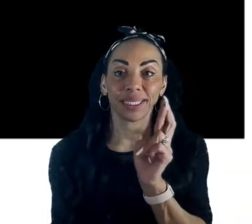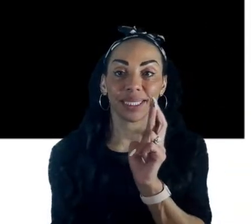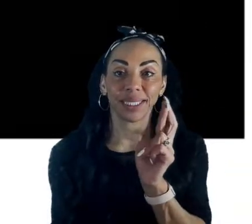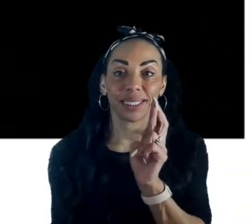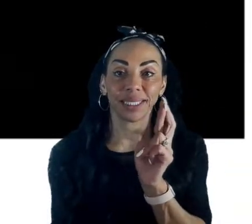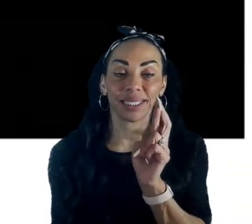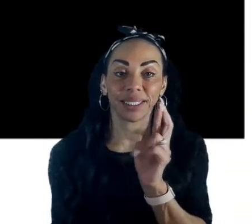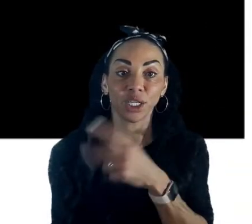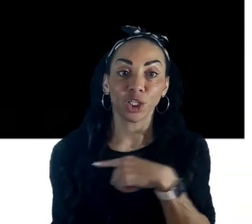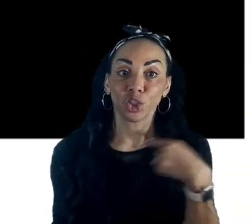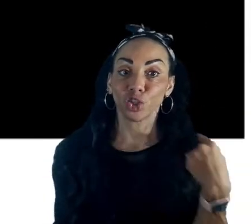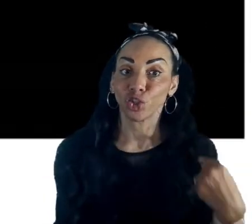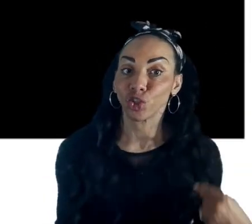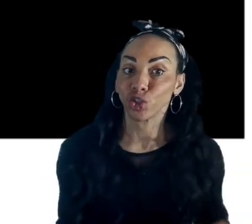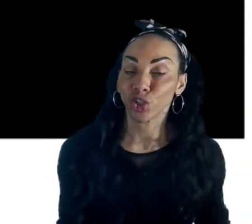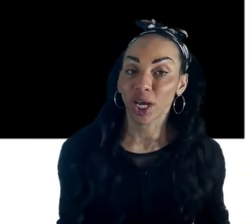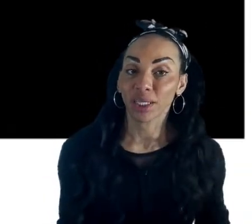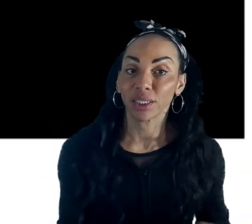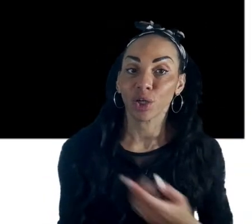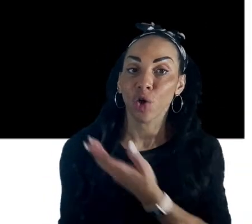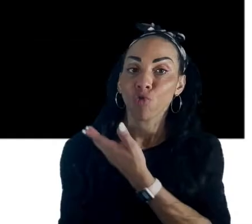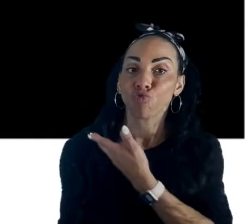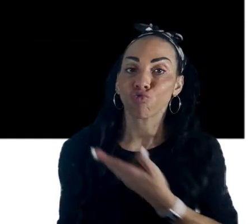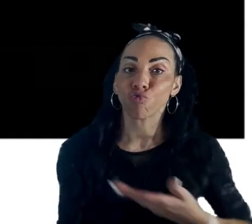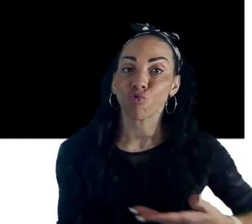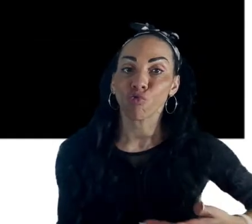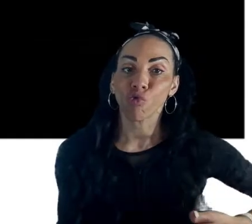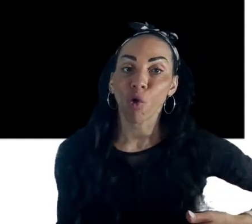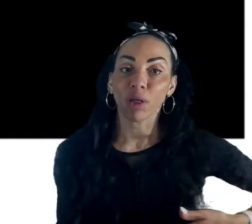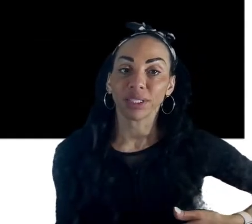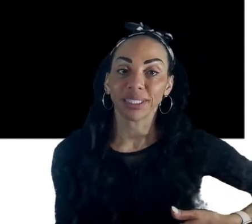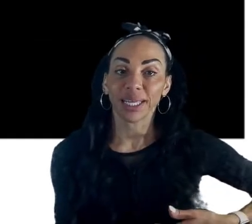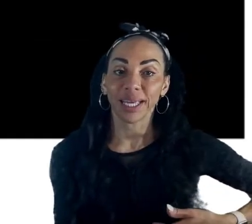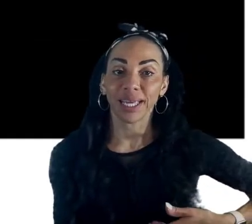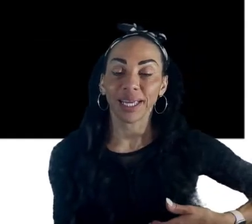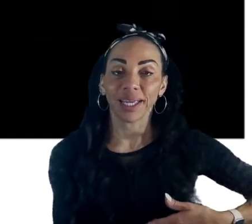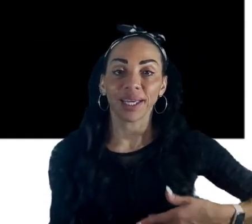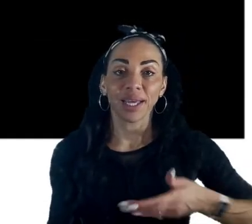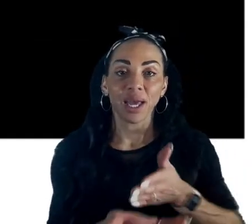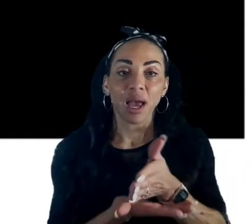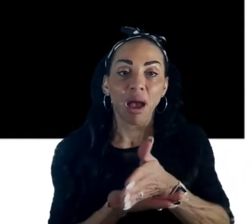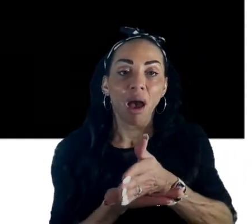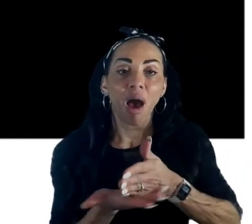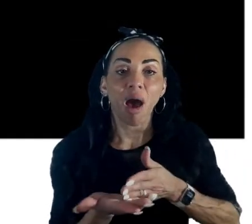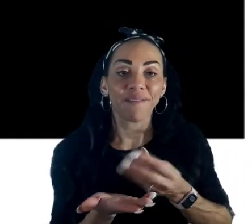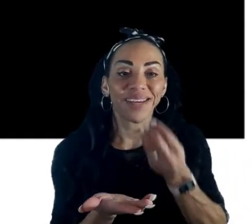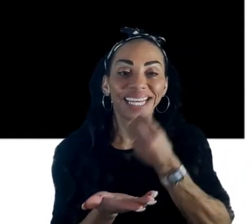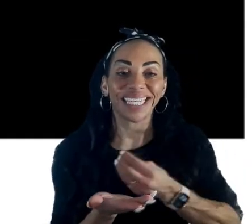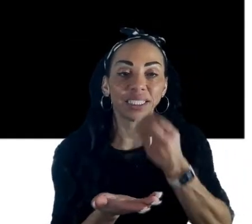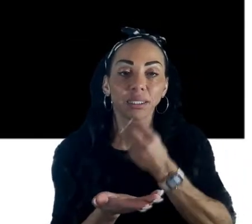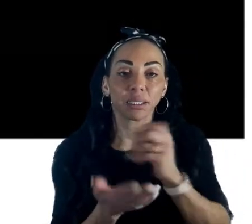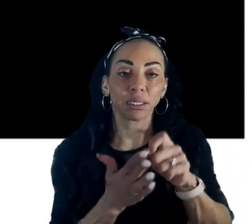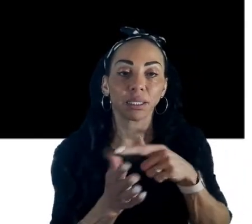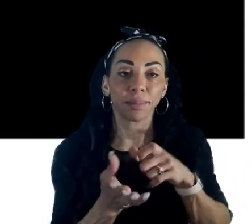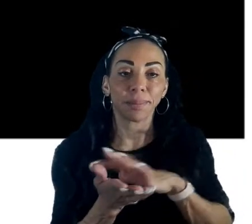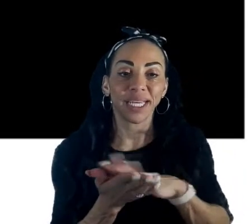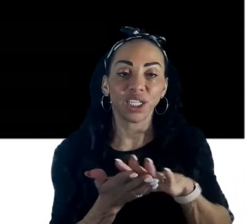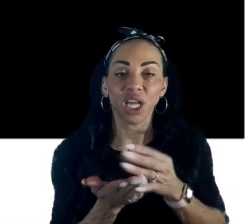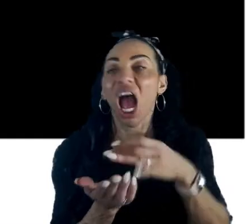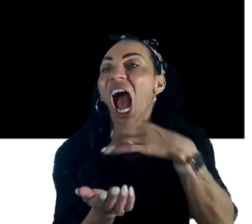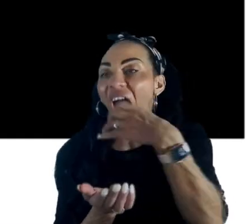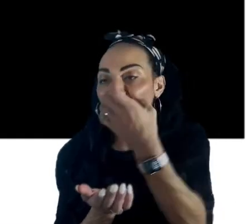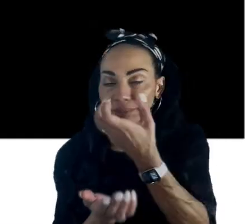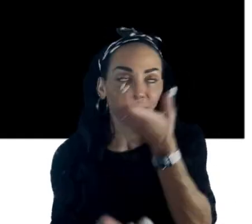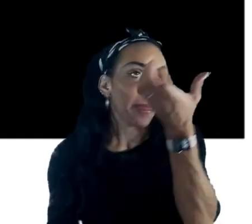Chinese member of royalty or something passed his lover a half-eaten peach that had already been, into his mouth, as it